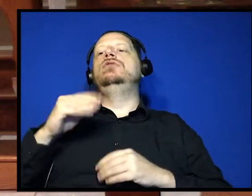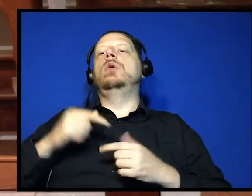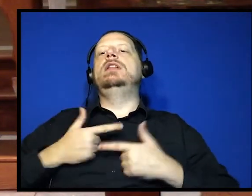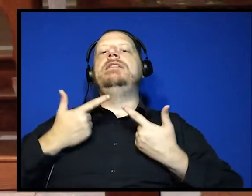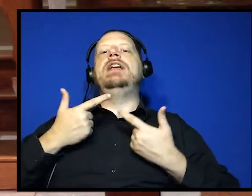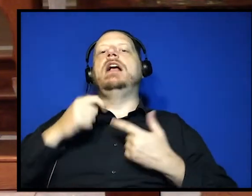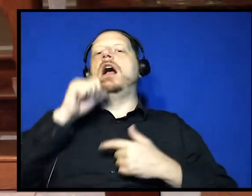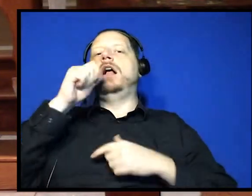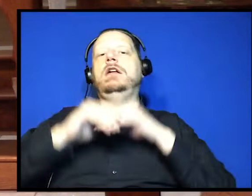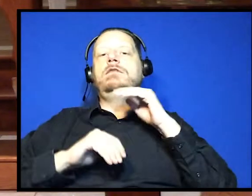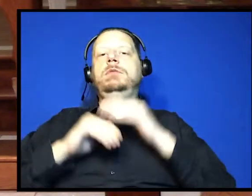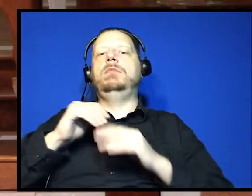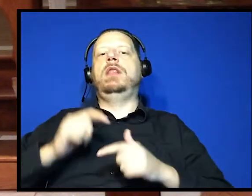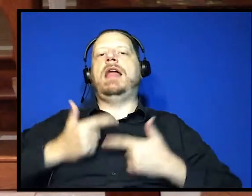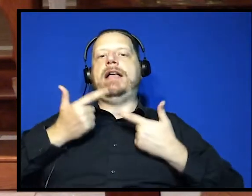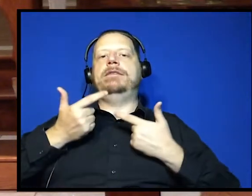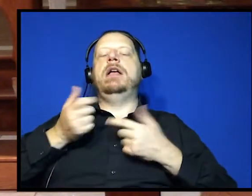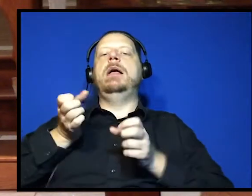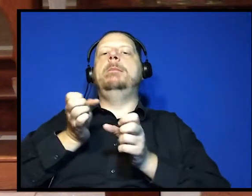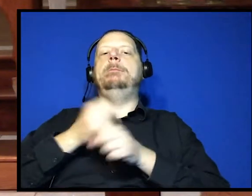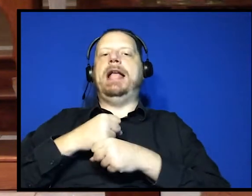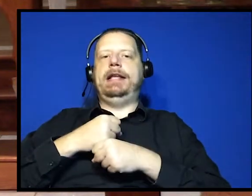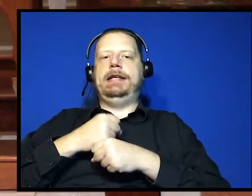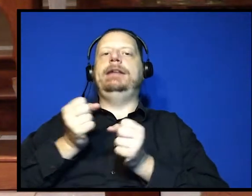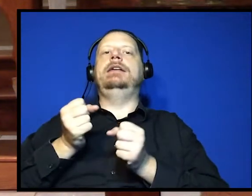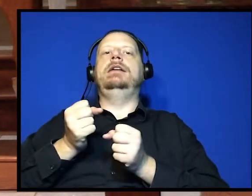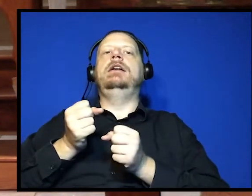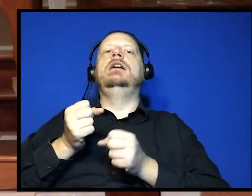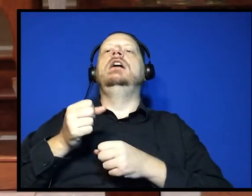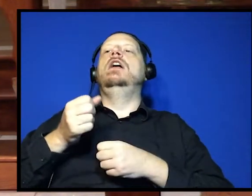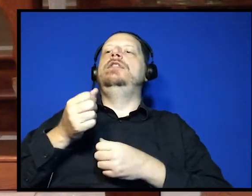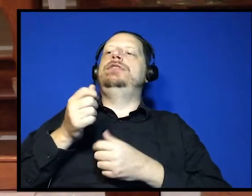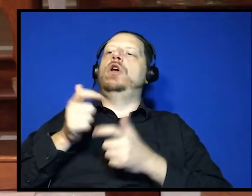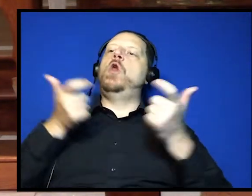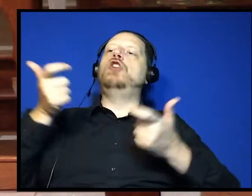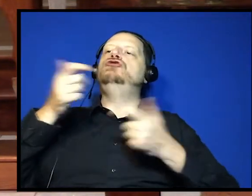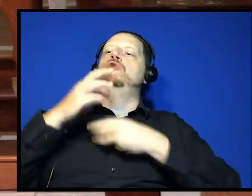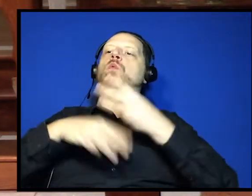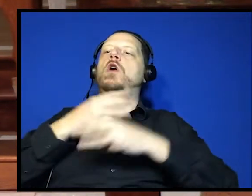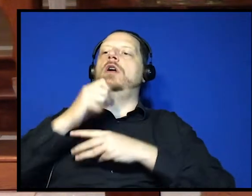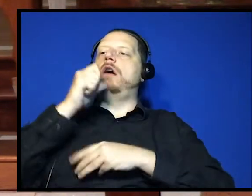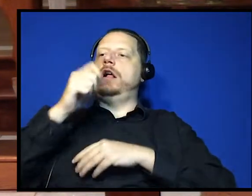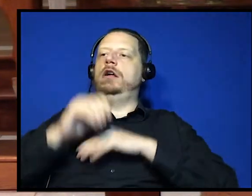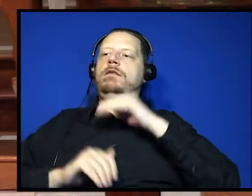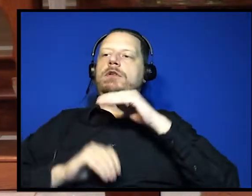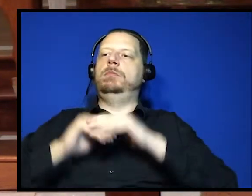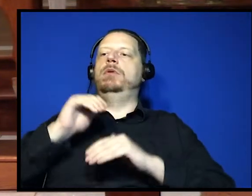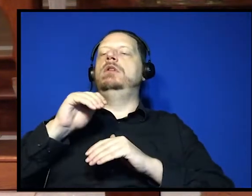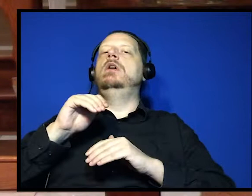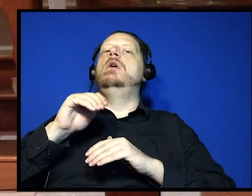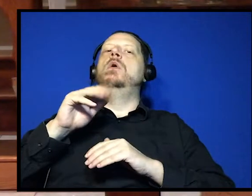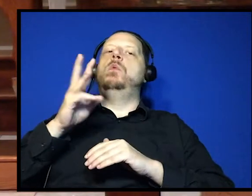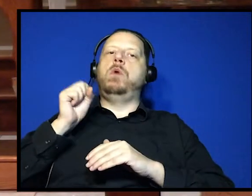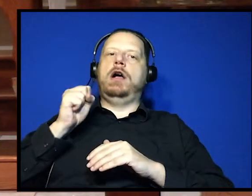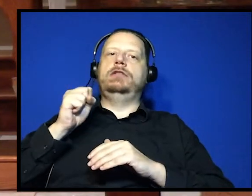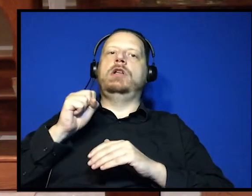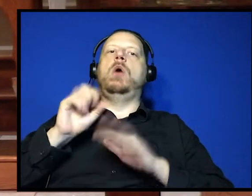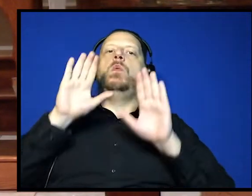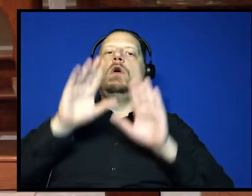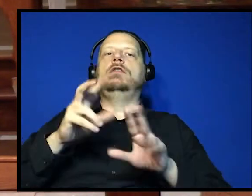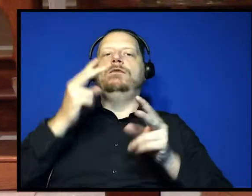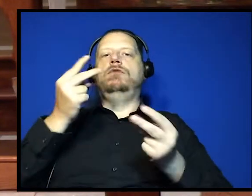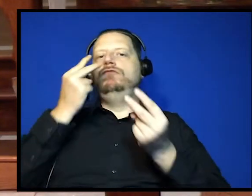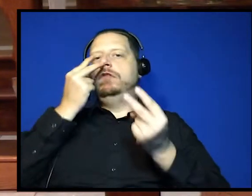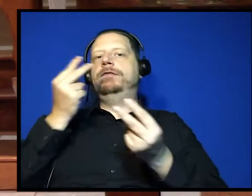an uncomfortable life and making the larger world uncomfortable was a wonderful